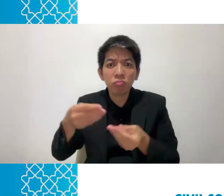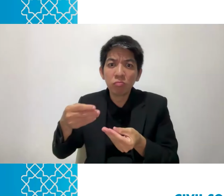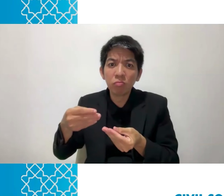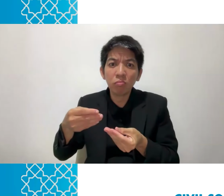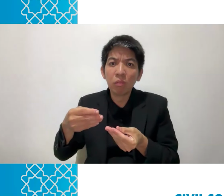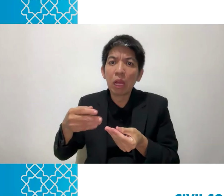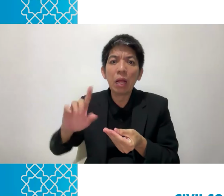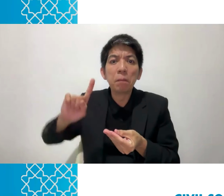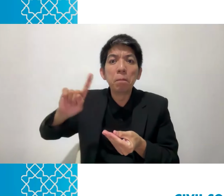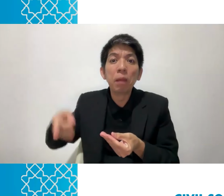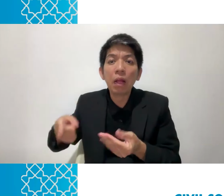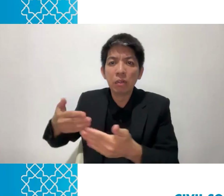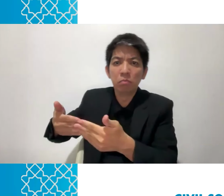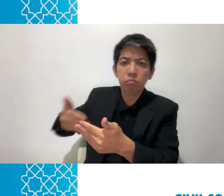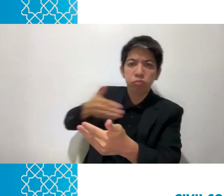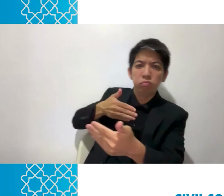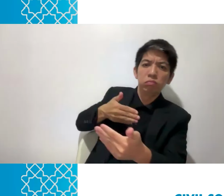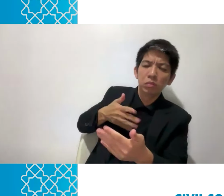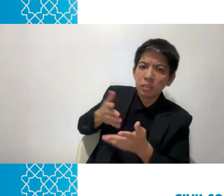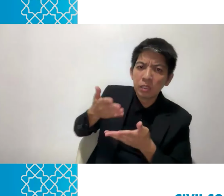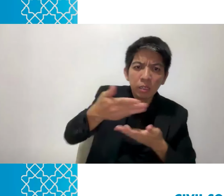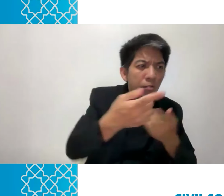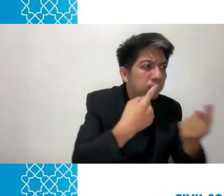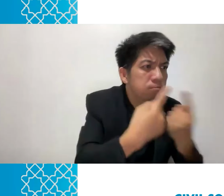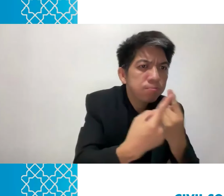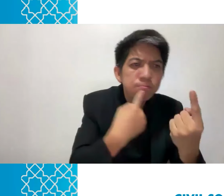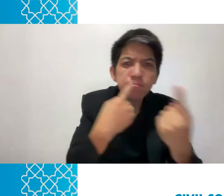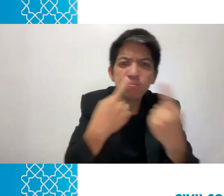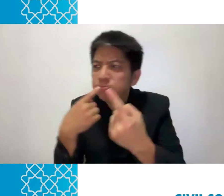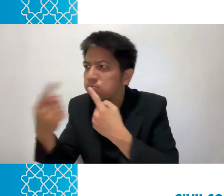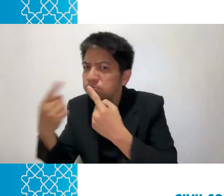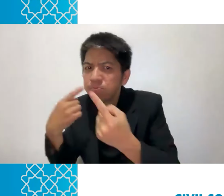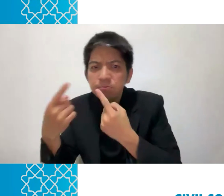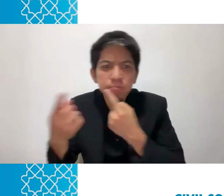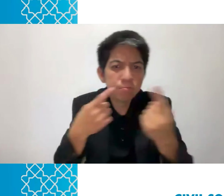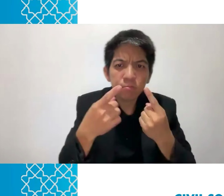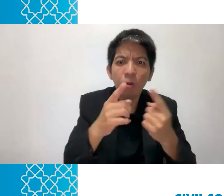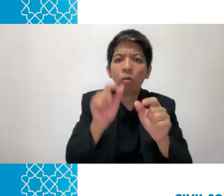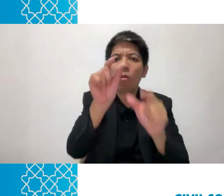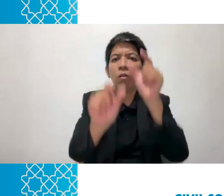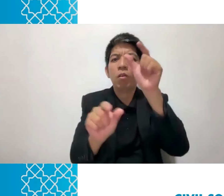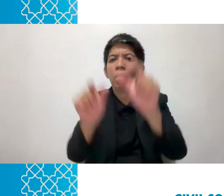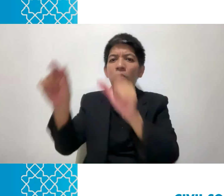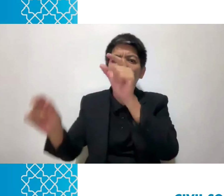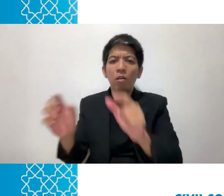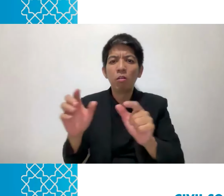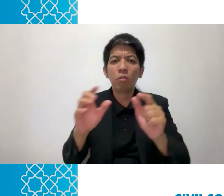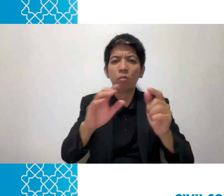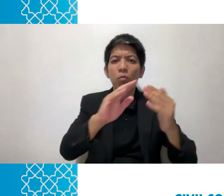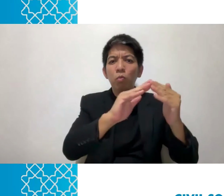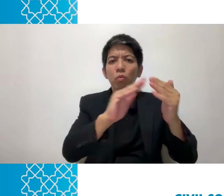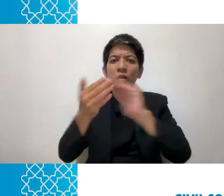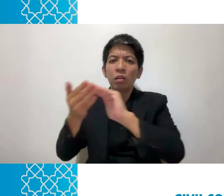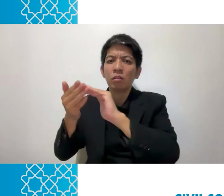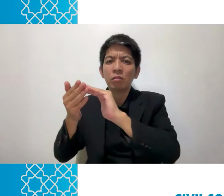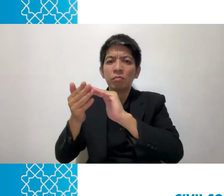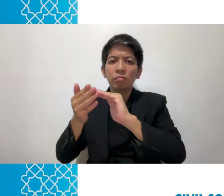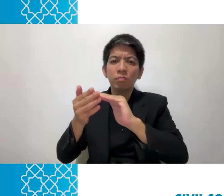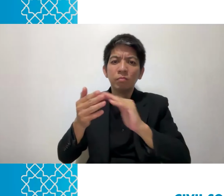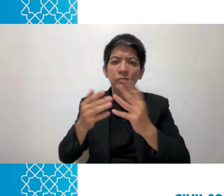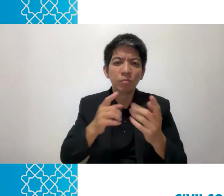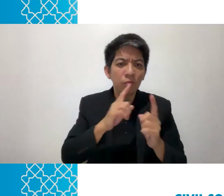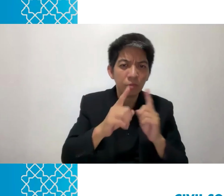consultation process. And we were also asked to come in and basically refine the process and also make